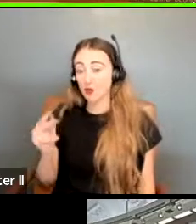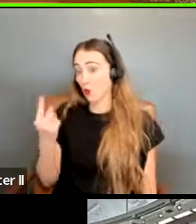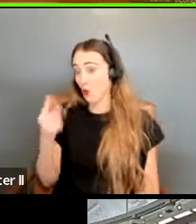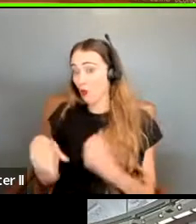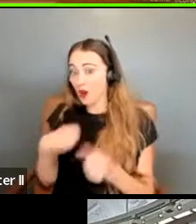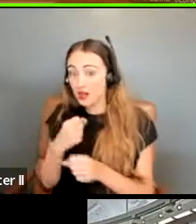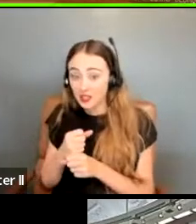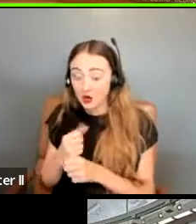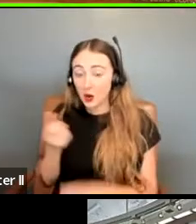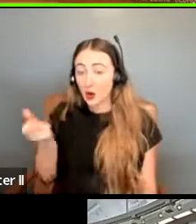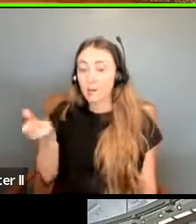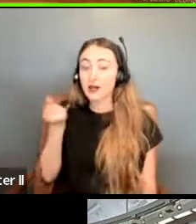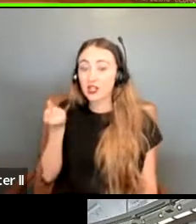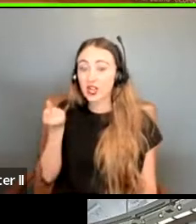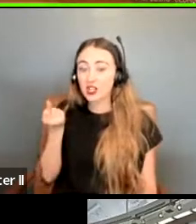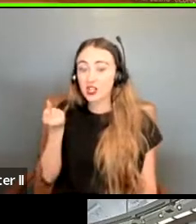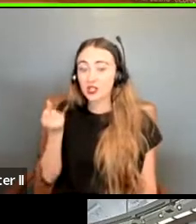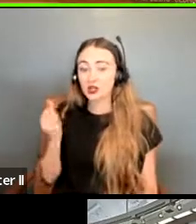of a